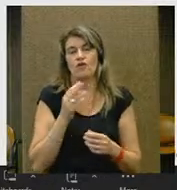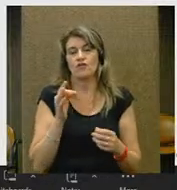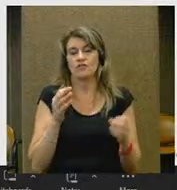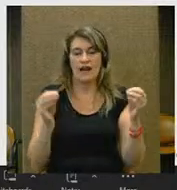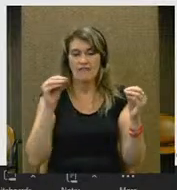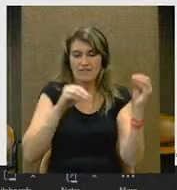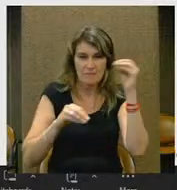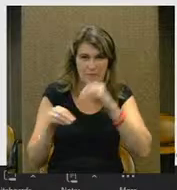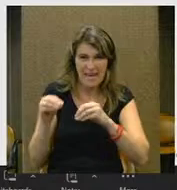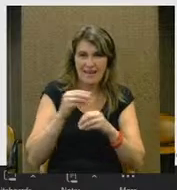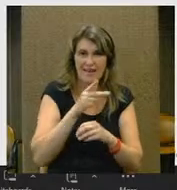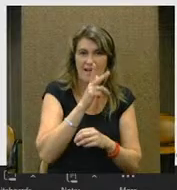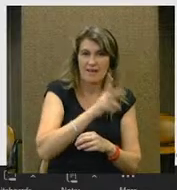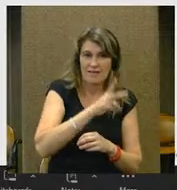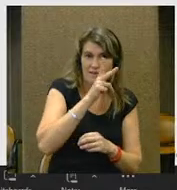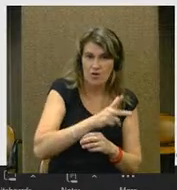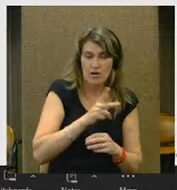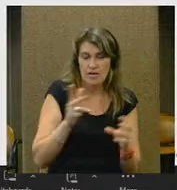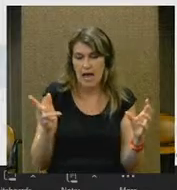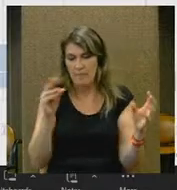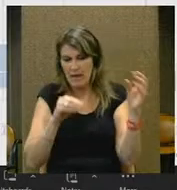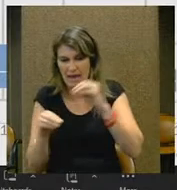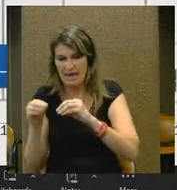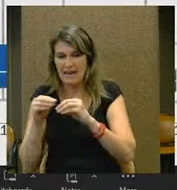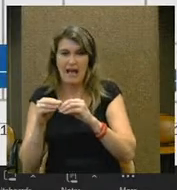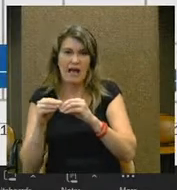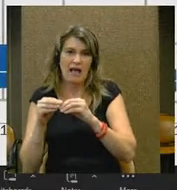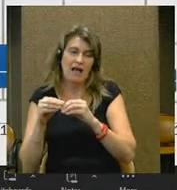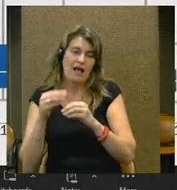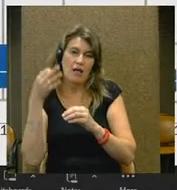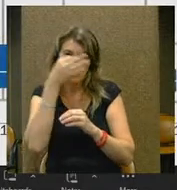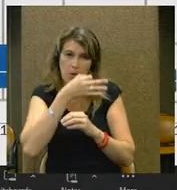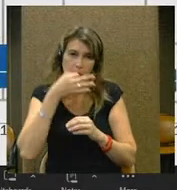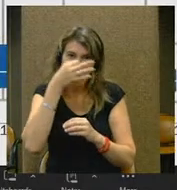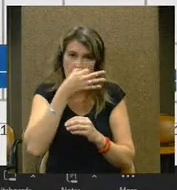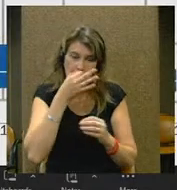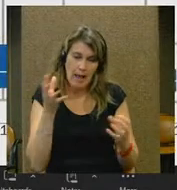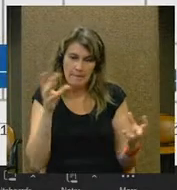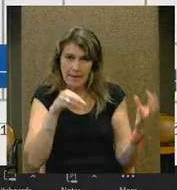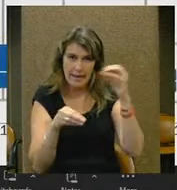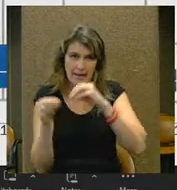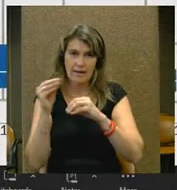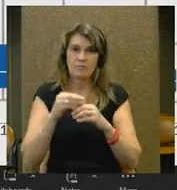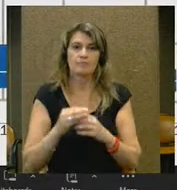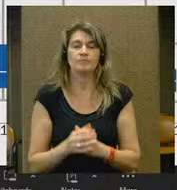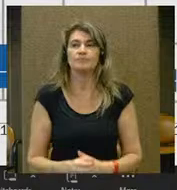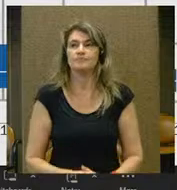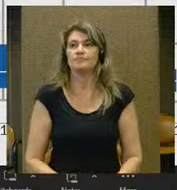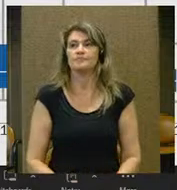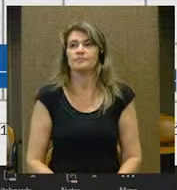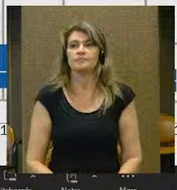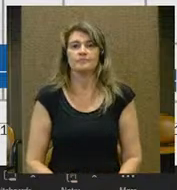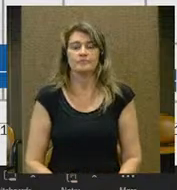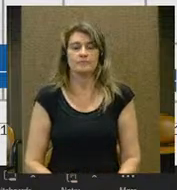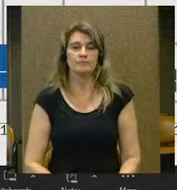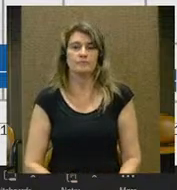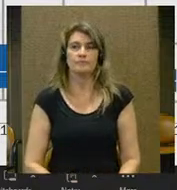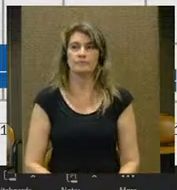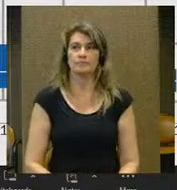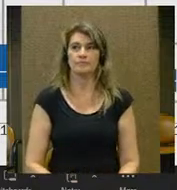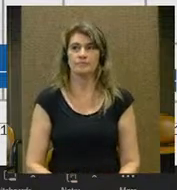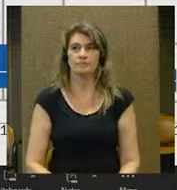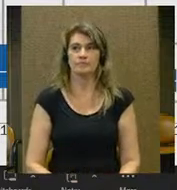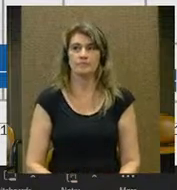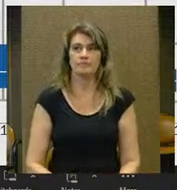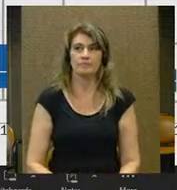heroin and then into other drugs. And just to kind of help you put this in perspective, early on you already were kind of getting more bang